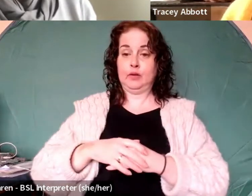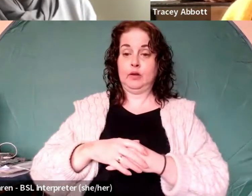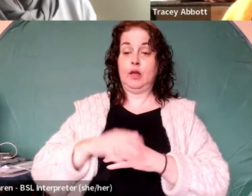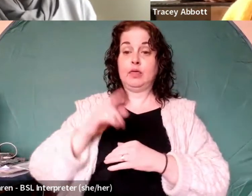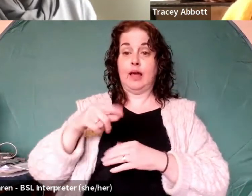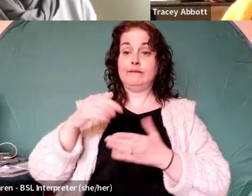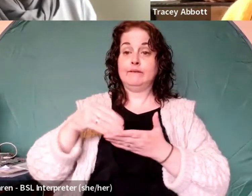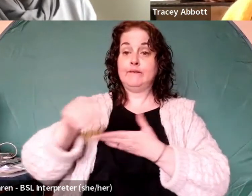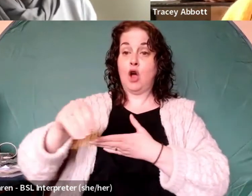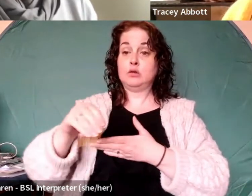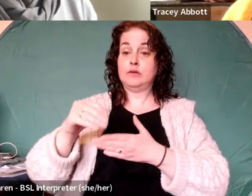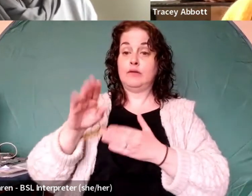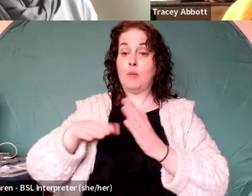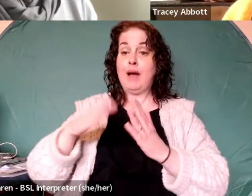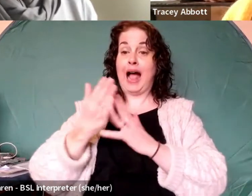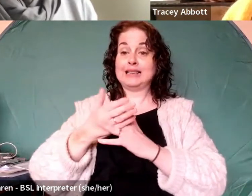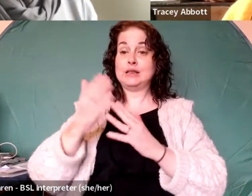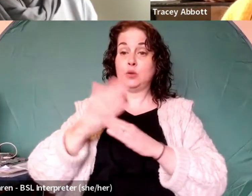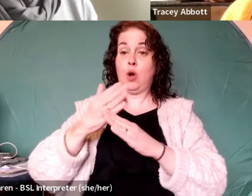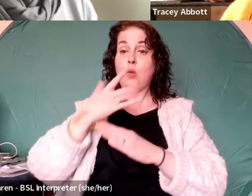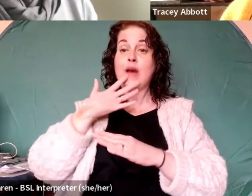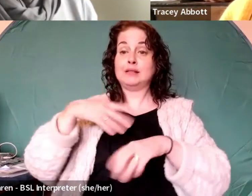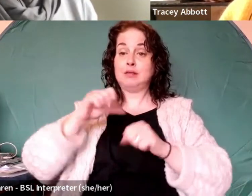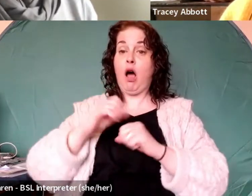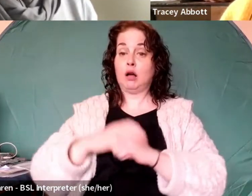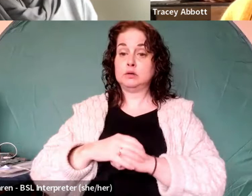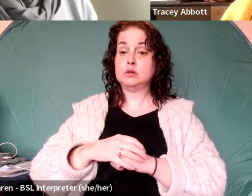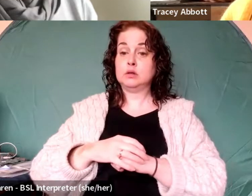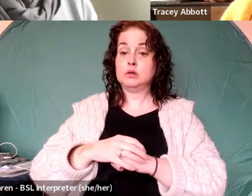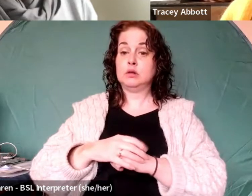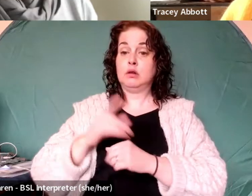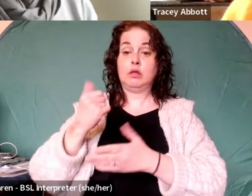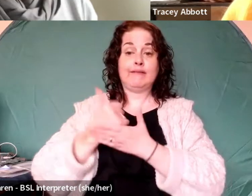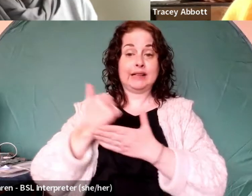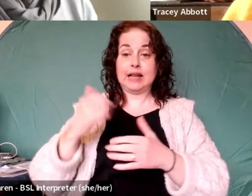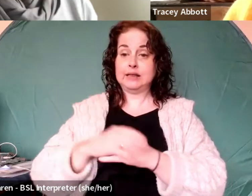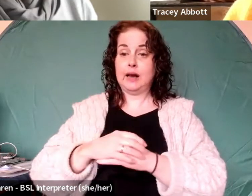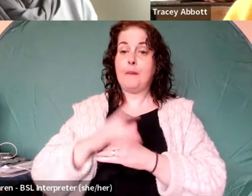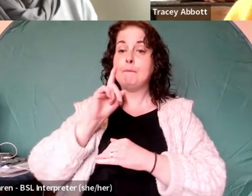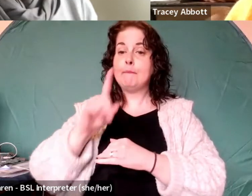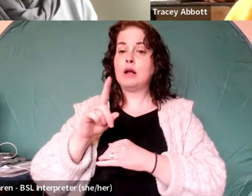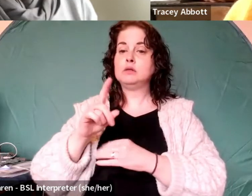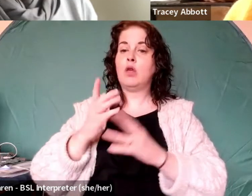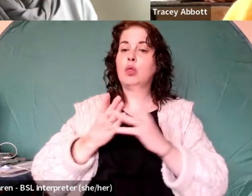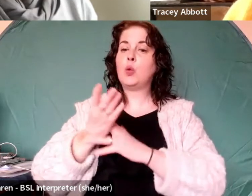all funded by Access to Work when I started Microlink, which was fantastic. But